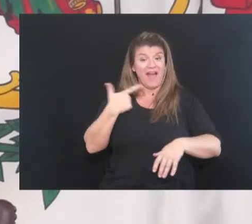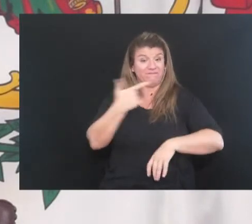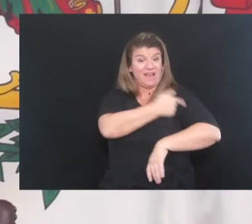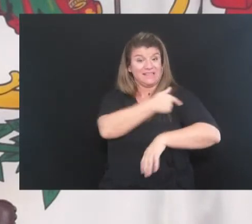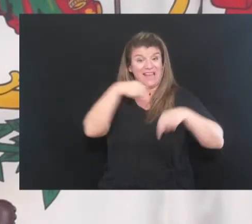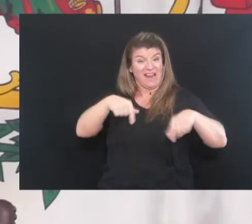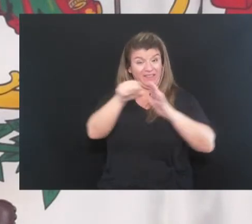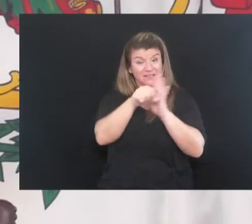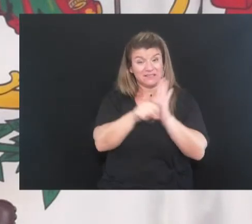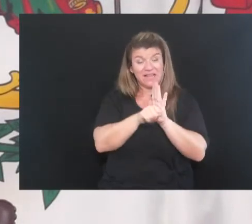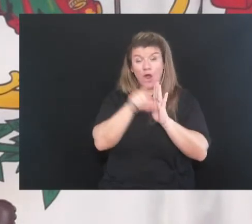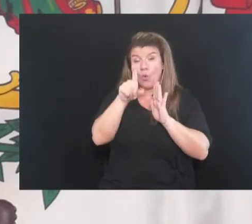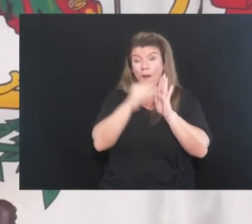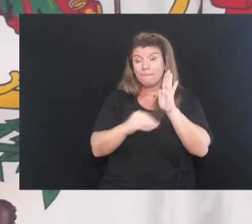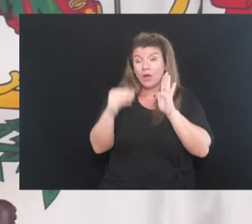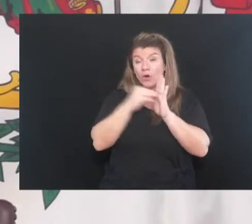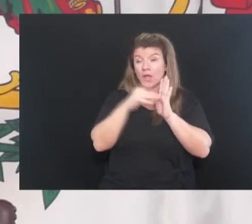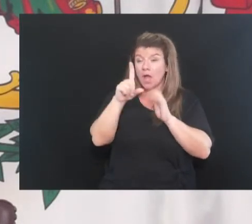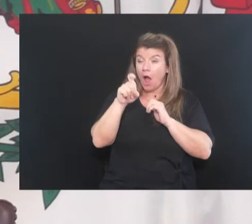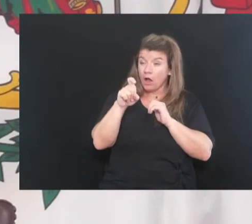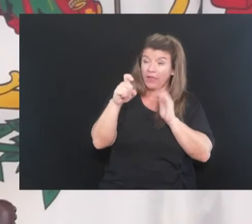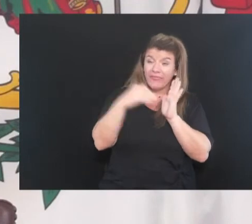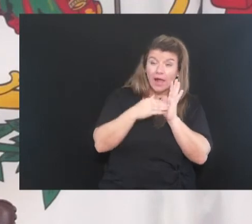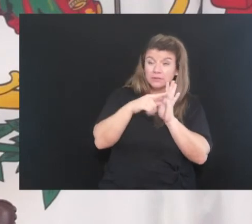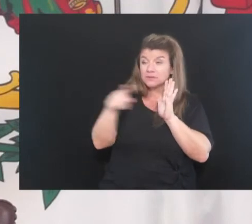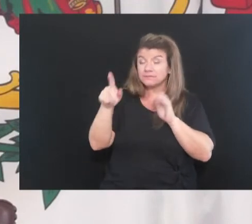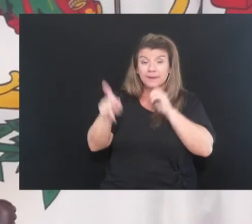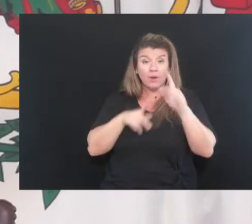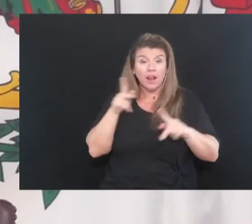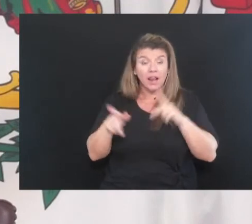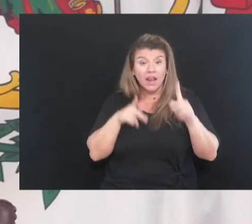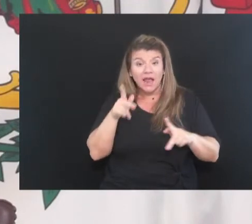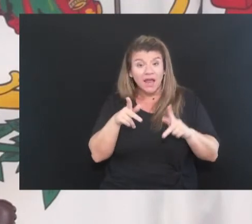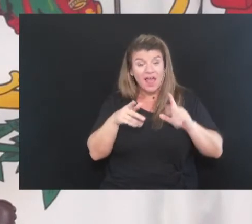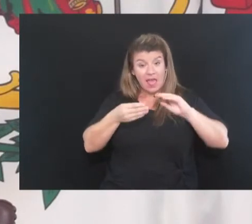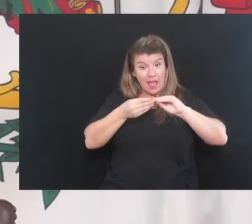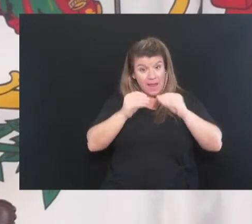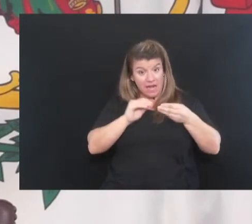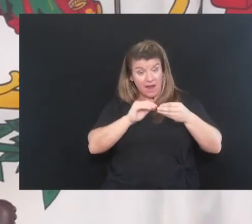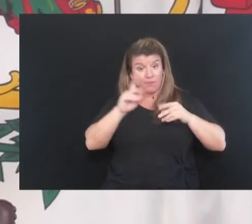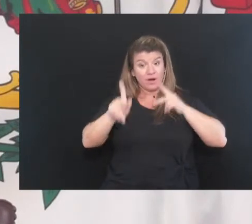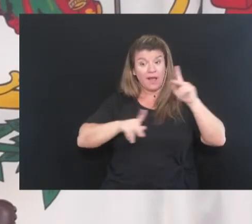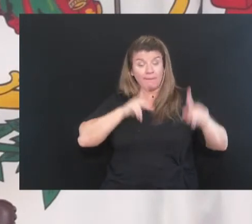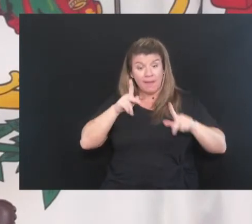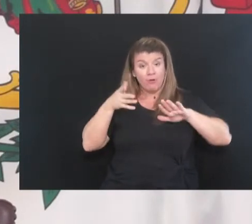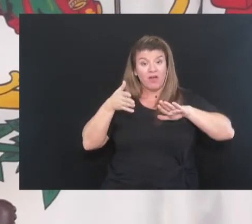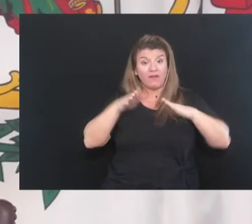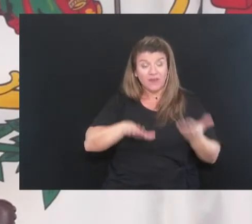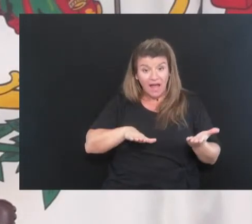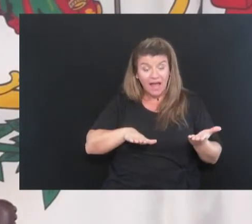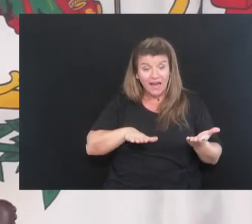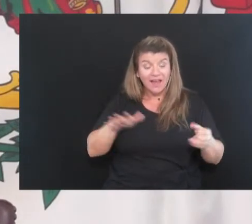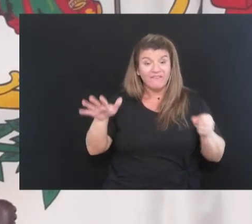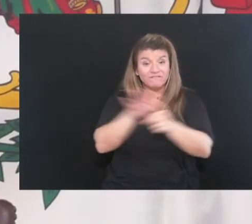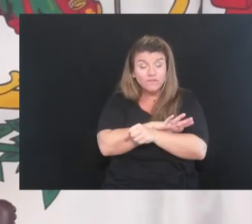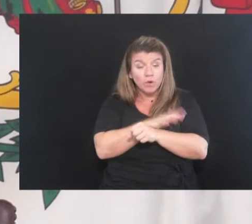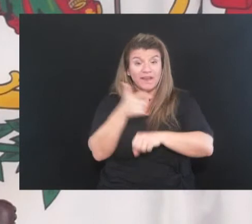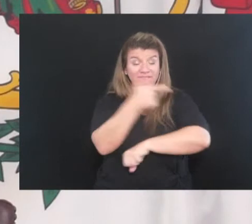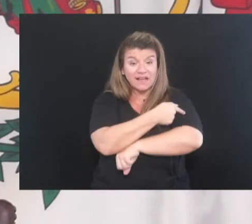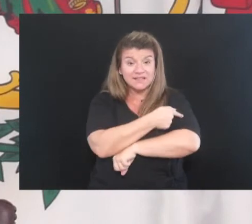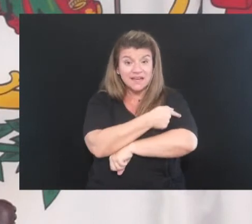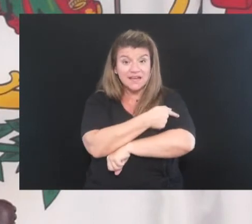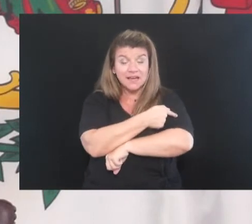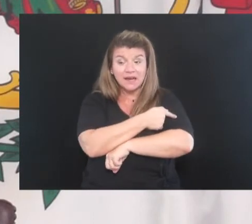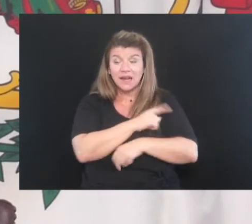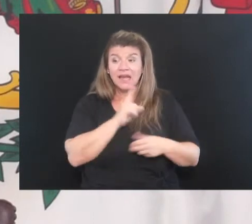state 1,100,000 and some thousand folks, and the number of people that have died that have been fully vaccinated